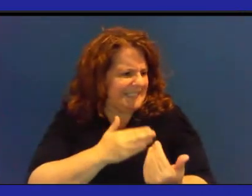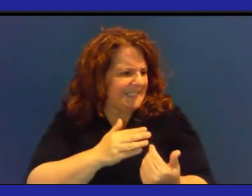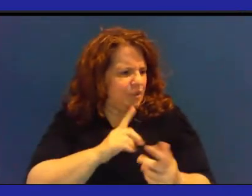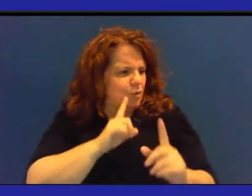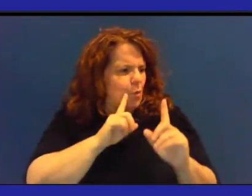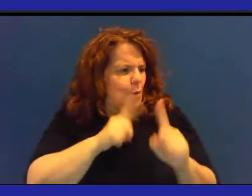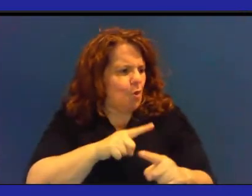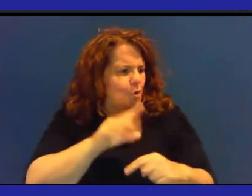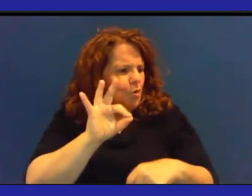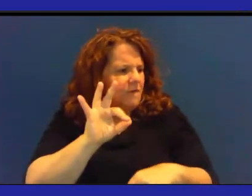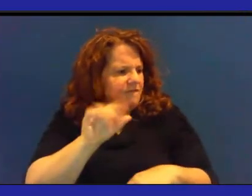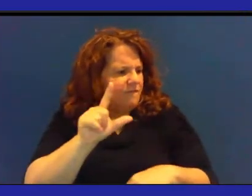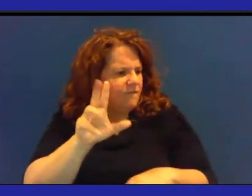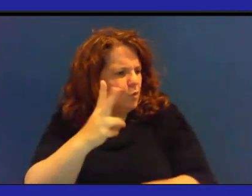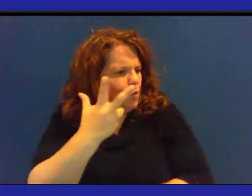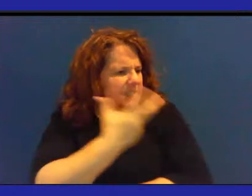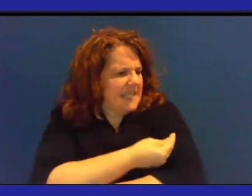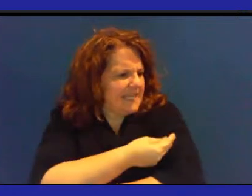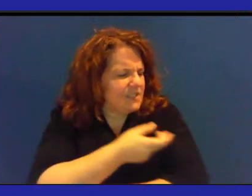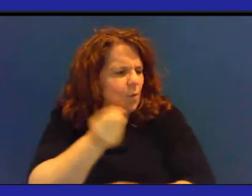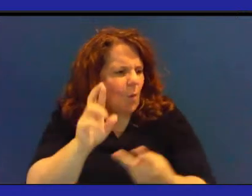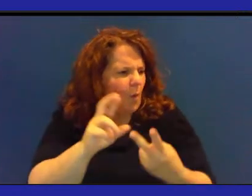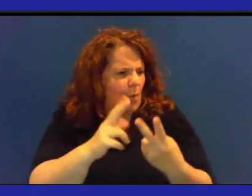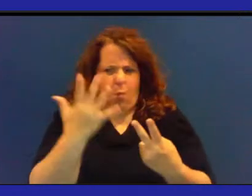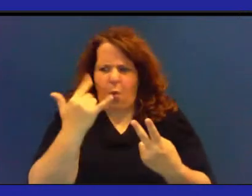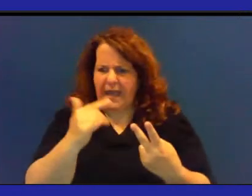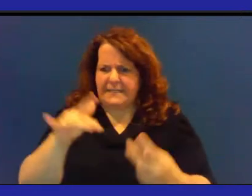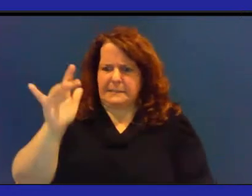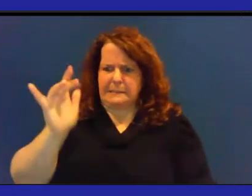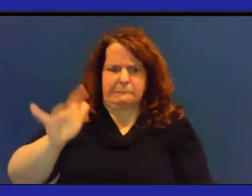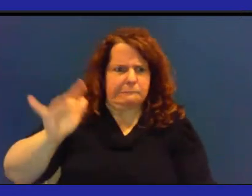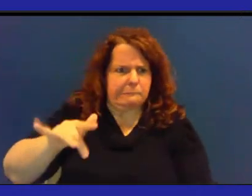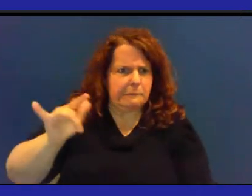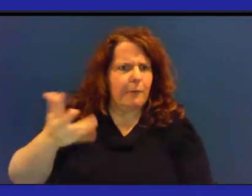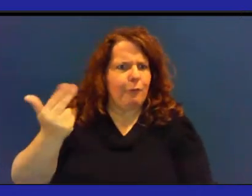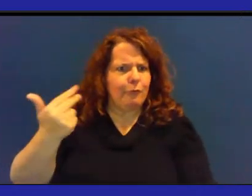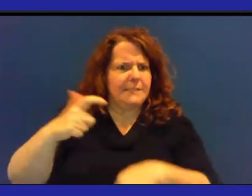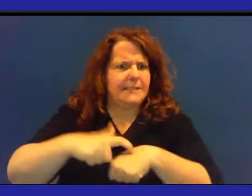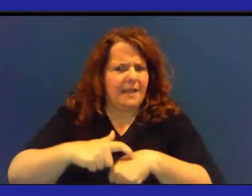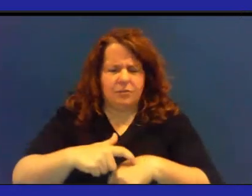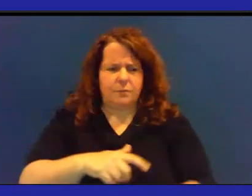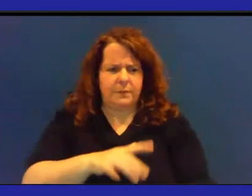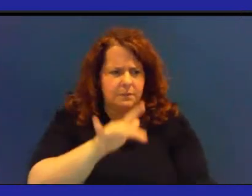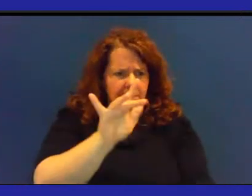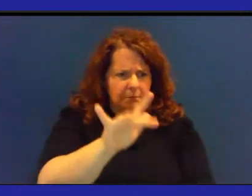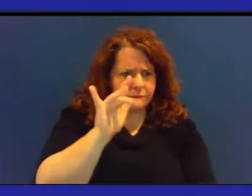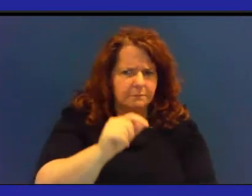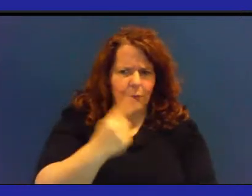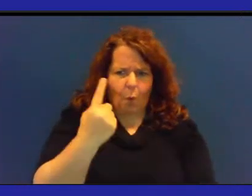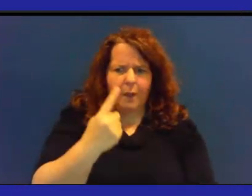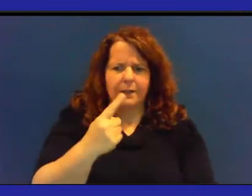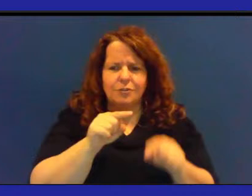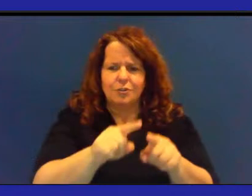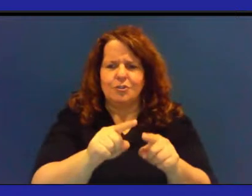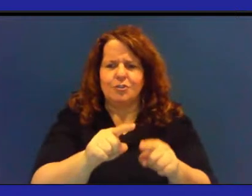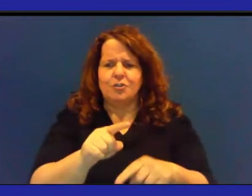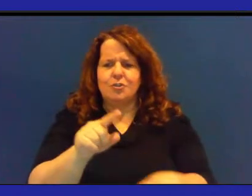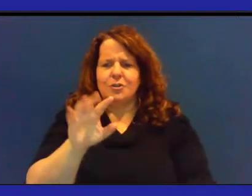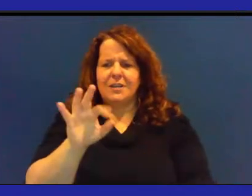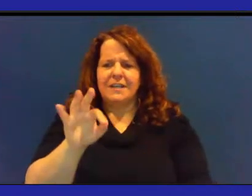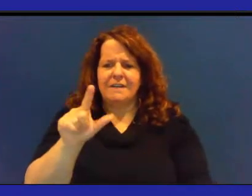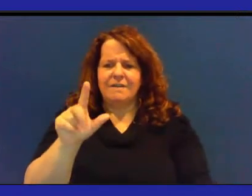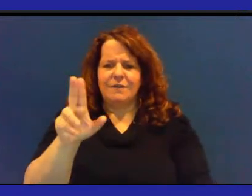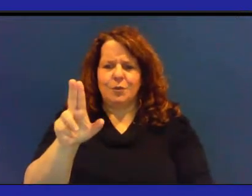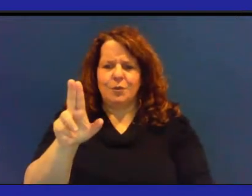or a flu vaccine? Why does it take 13 clicks when it should just be one if it's flu season and they don't have it yet,